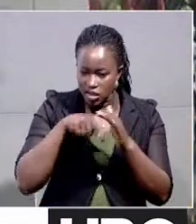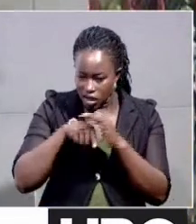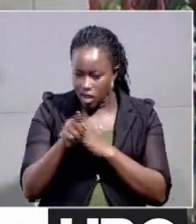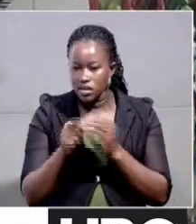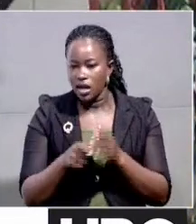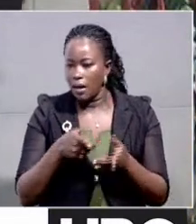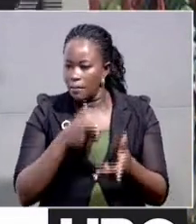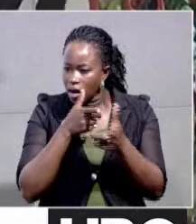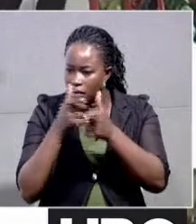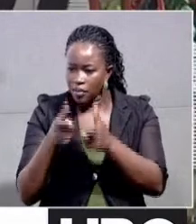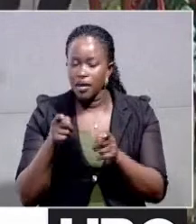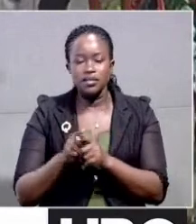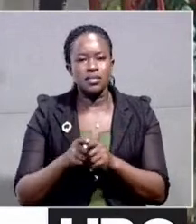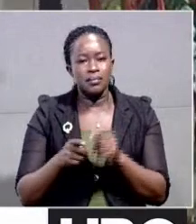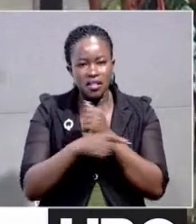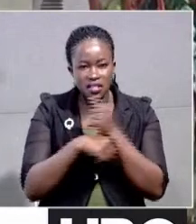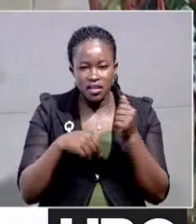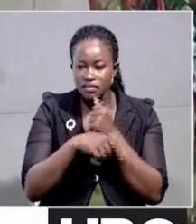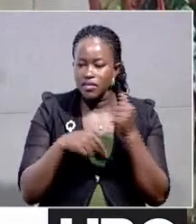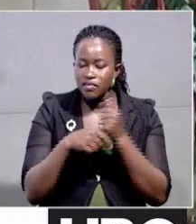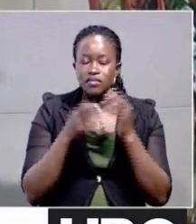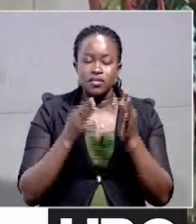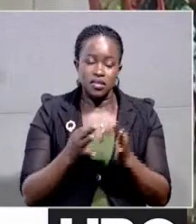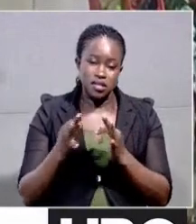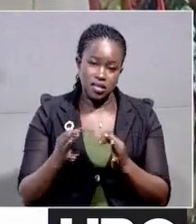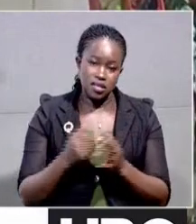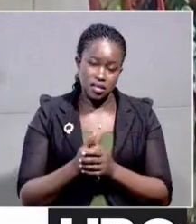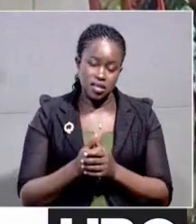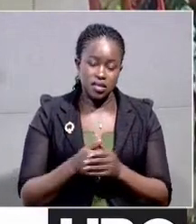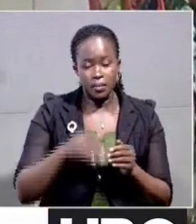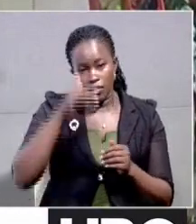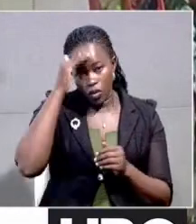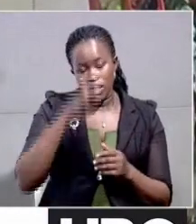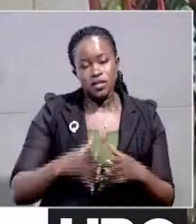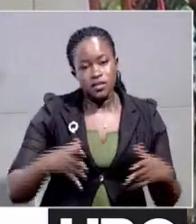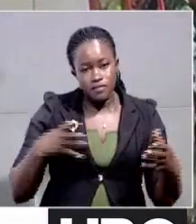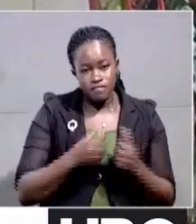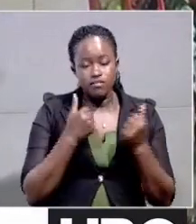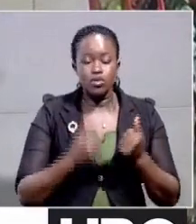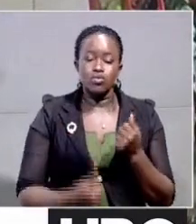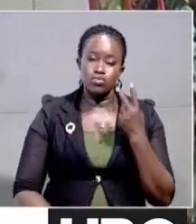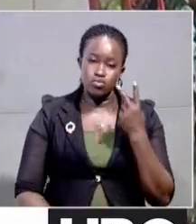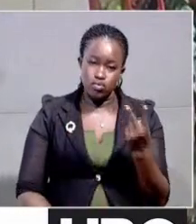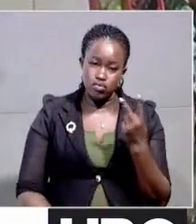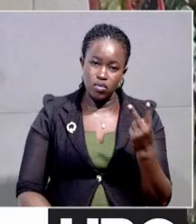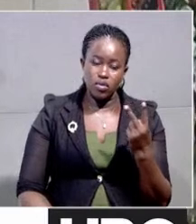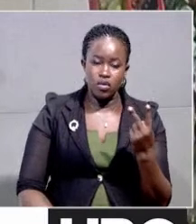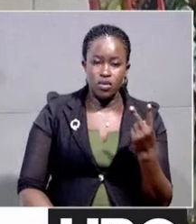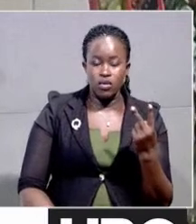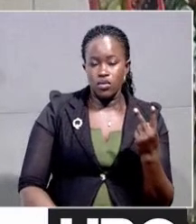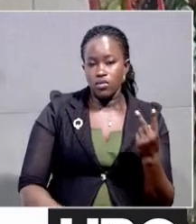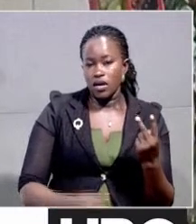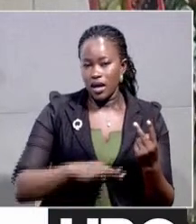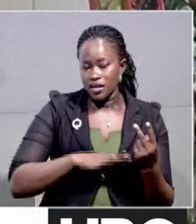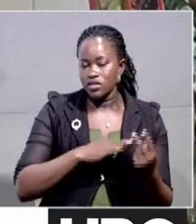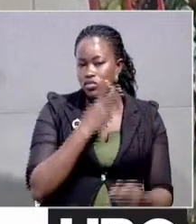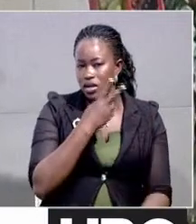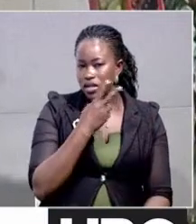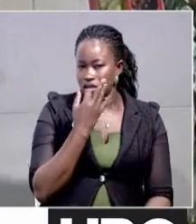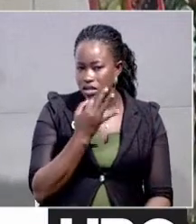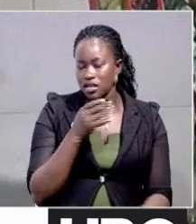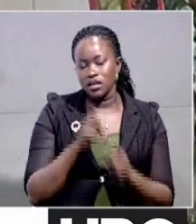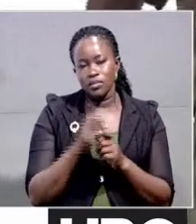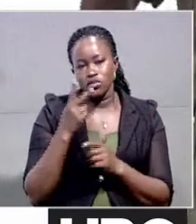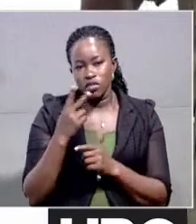arrested two suspects over the incident. Mugalu William, 24 years, and Imbogo Sam, 23 years, are prime suspects in